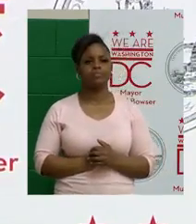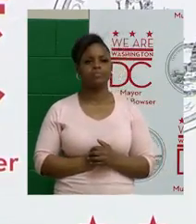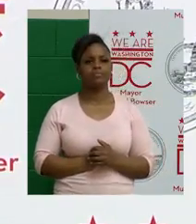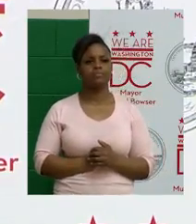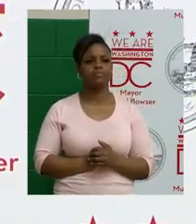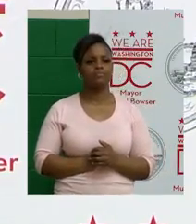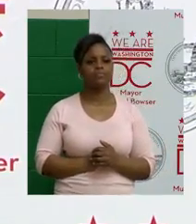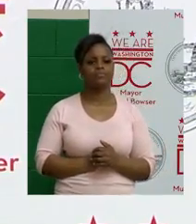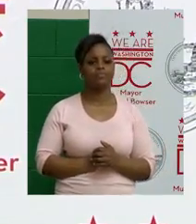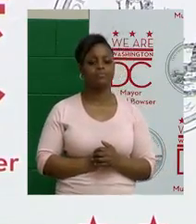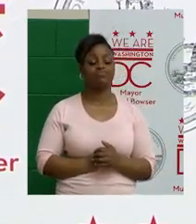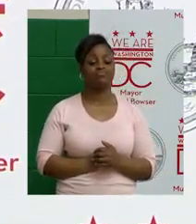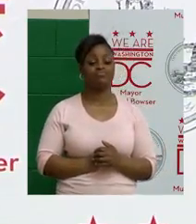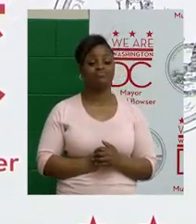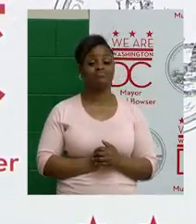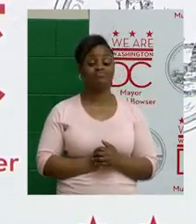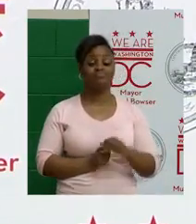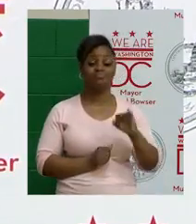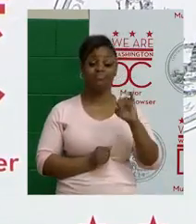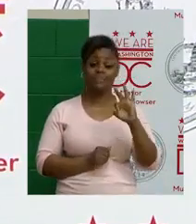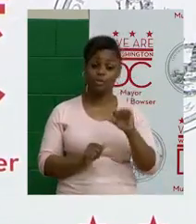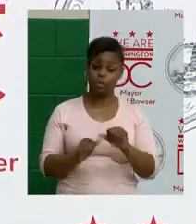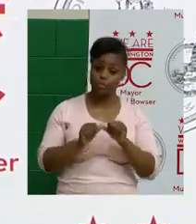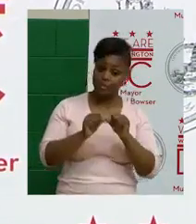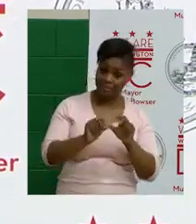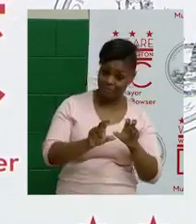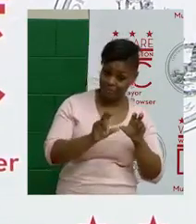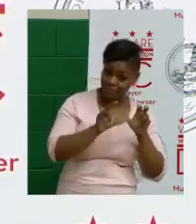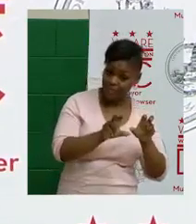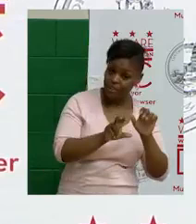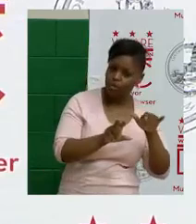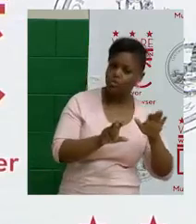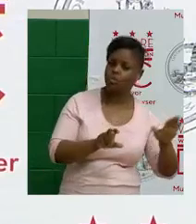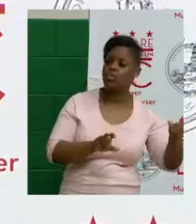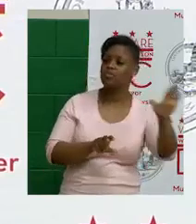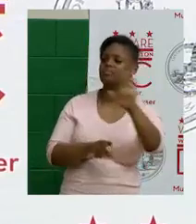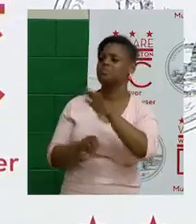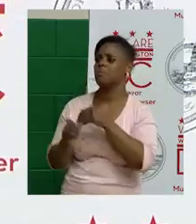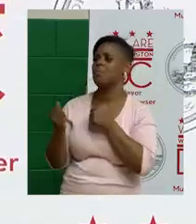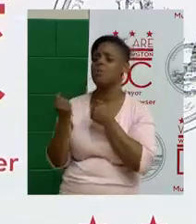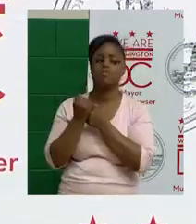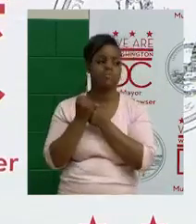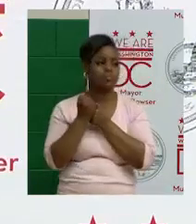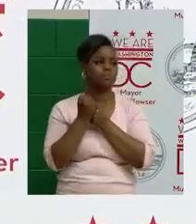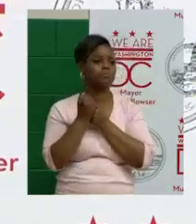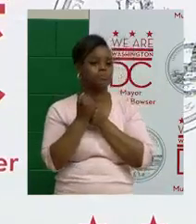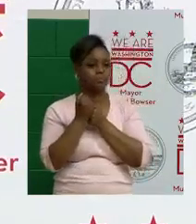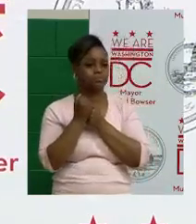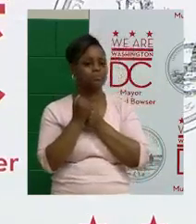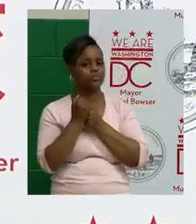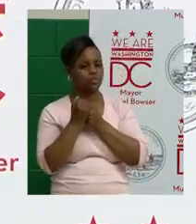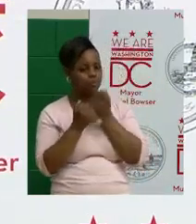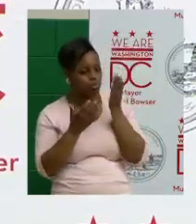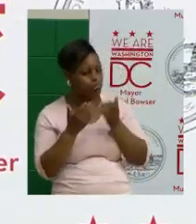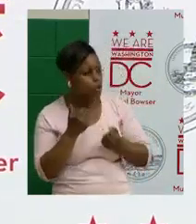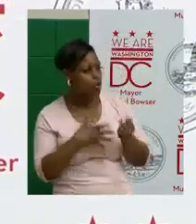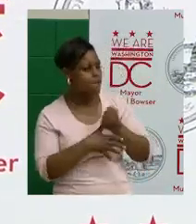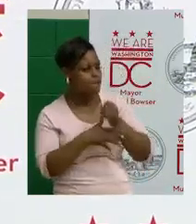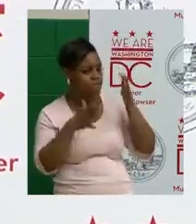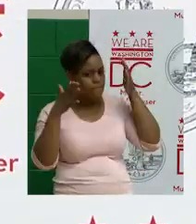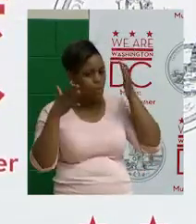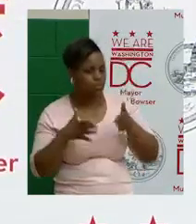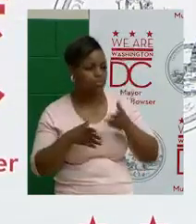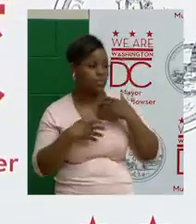if we are to continue those investments, we need your support in tilting your priorities to focus on health care. Thank you very much.